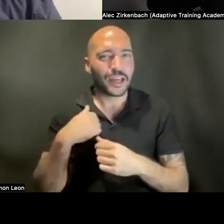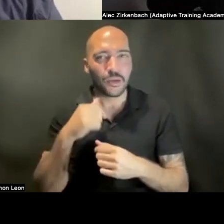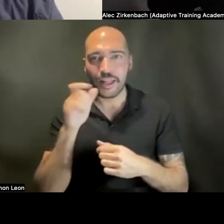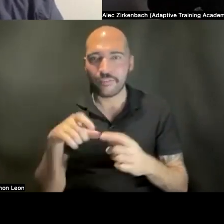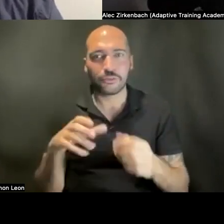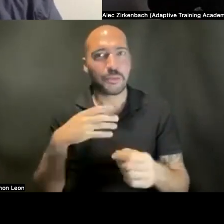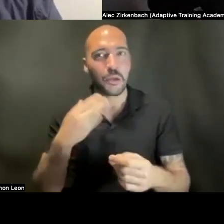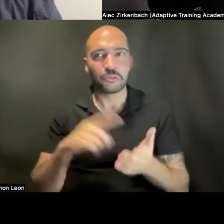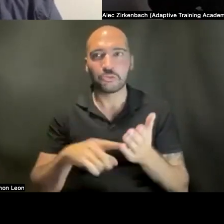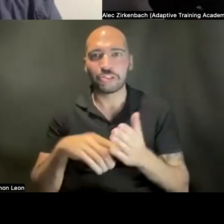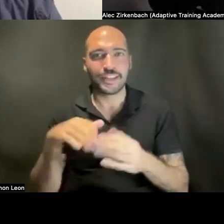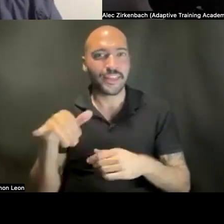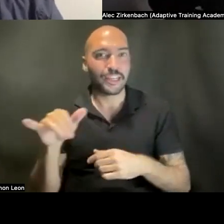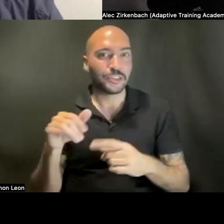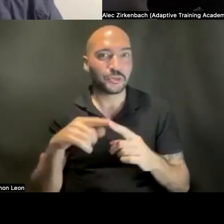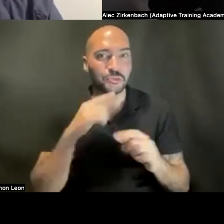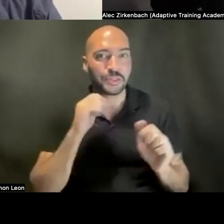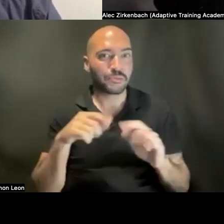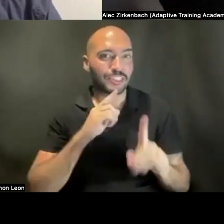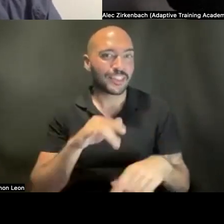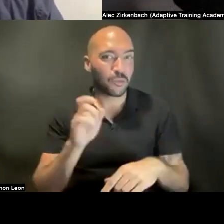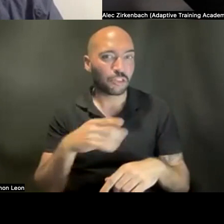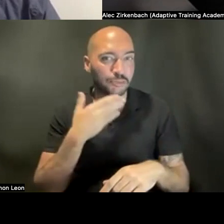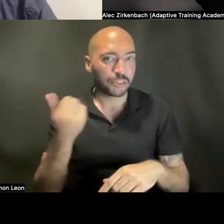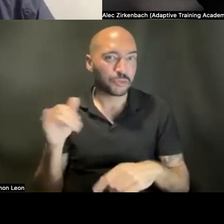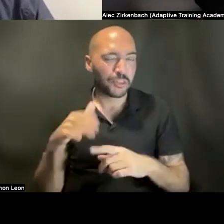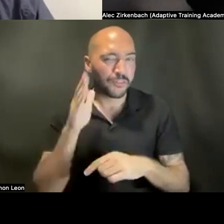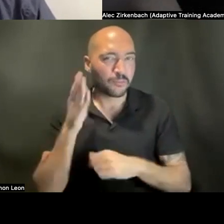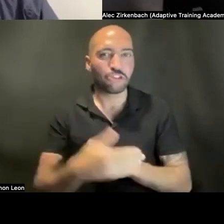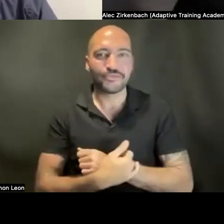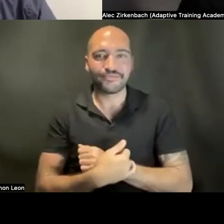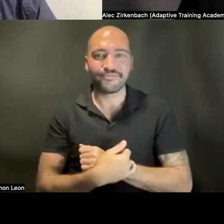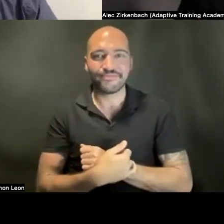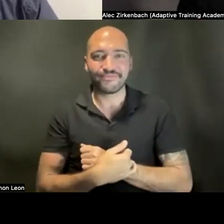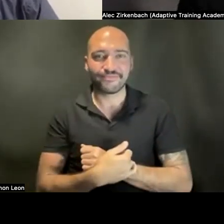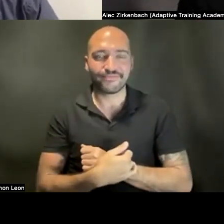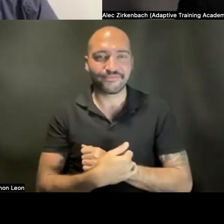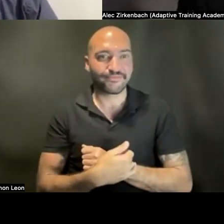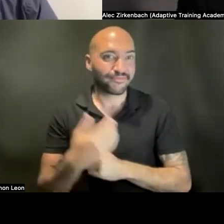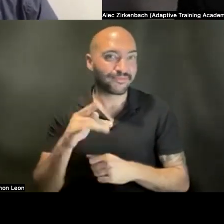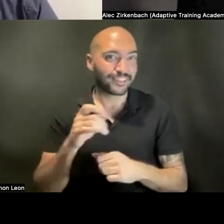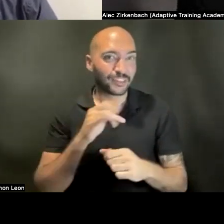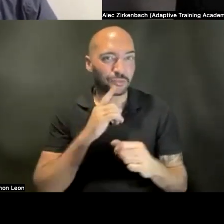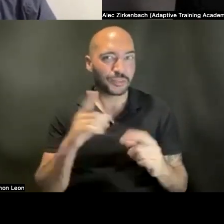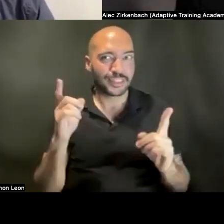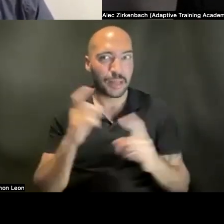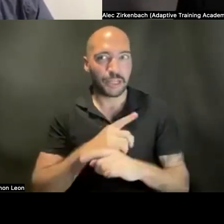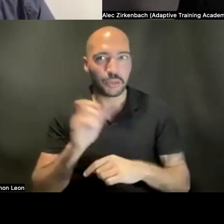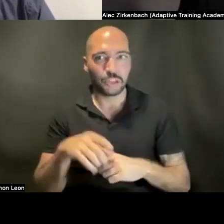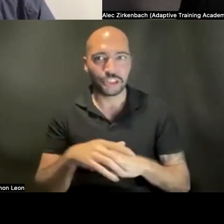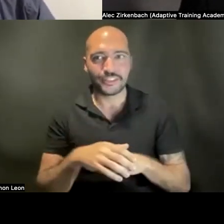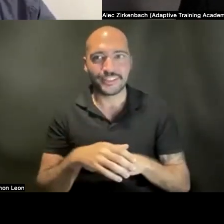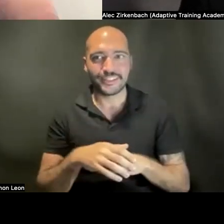some of my own research on that to be able to answer that better in the future. This is Katie. That's a really complicated question.